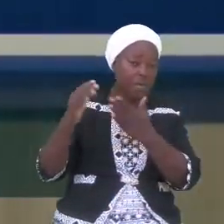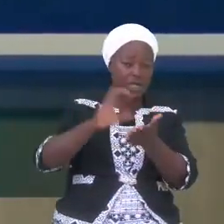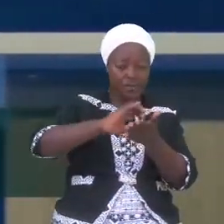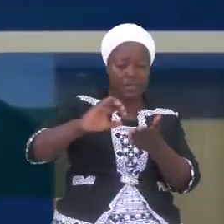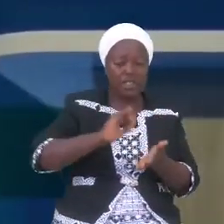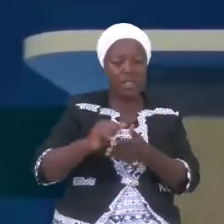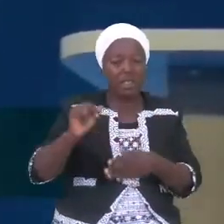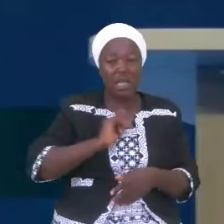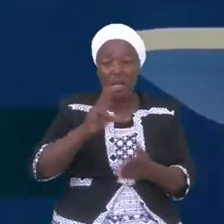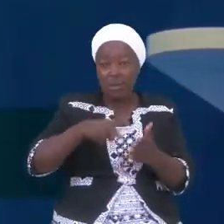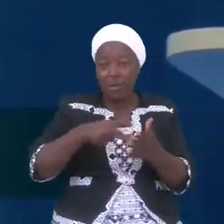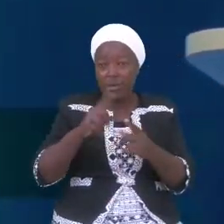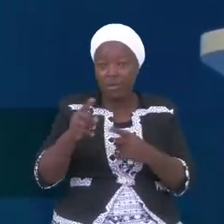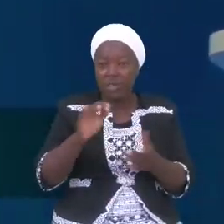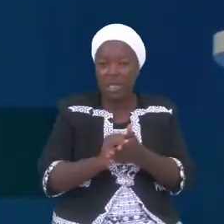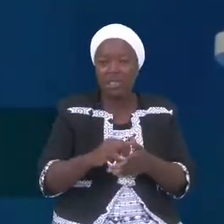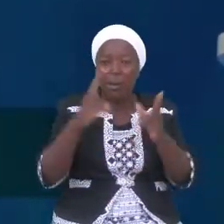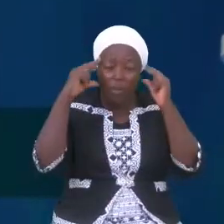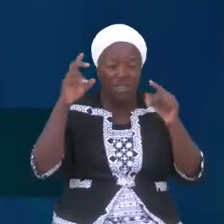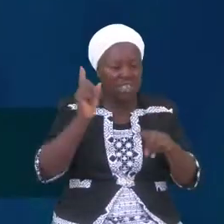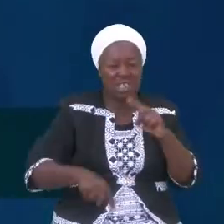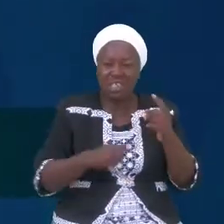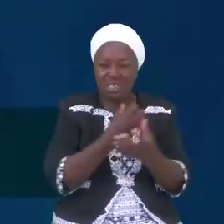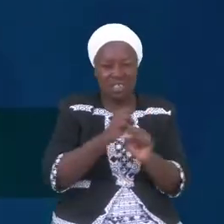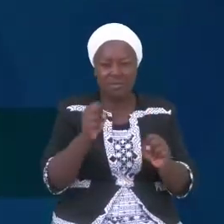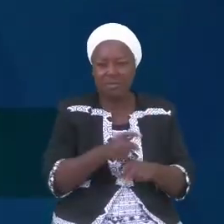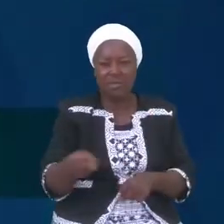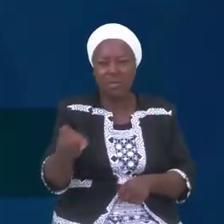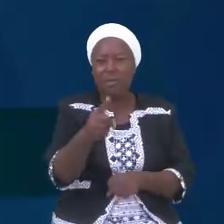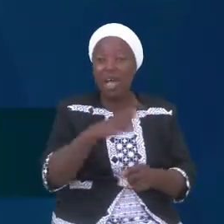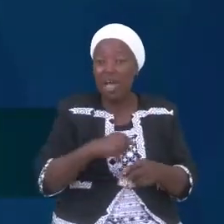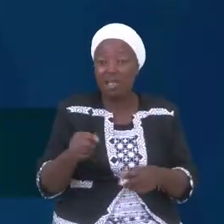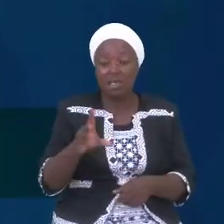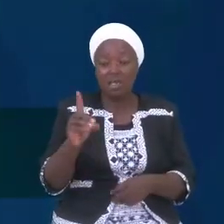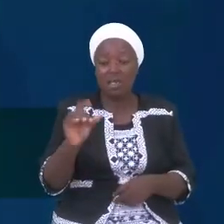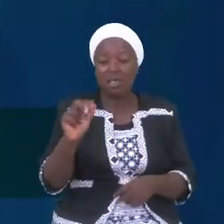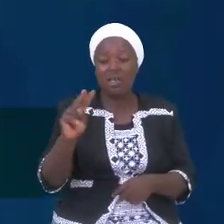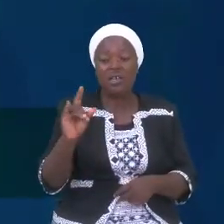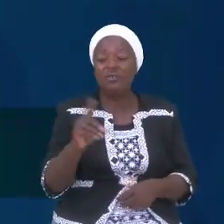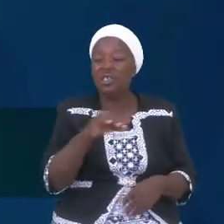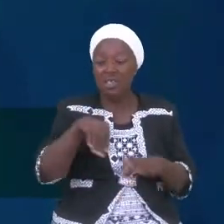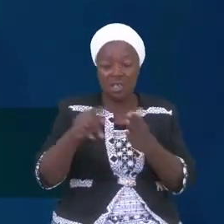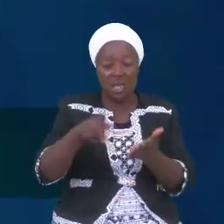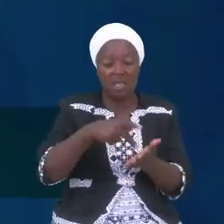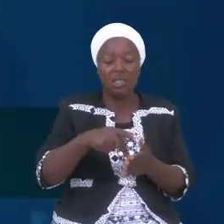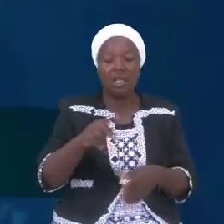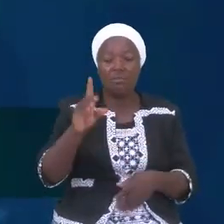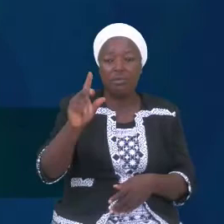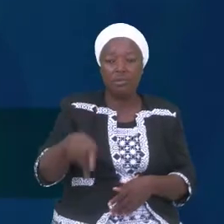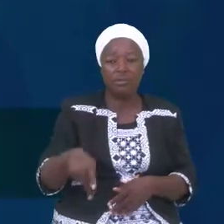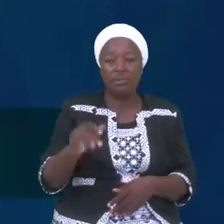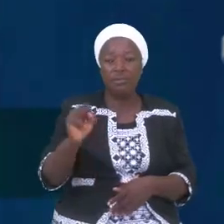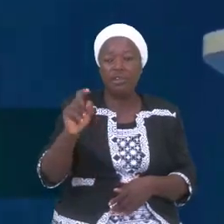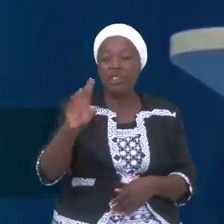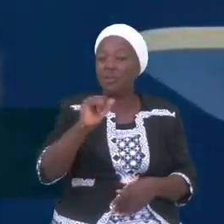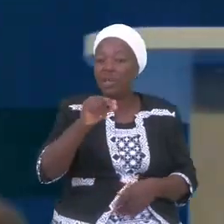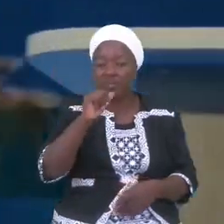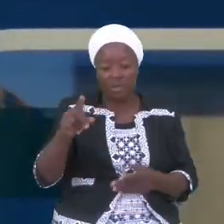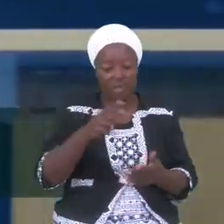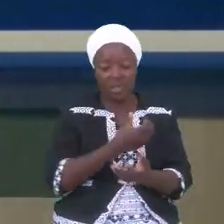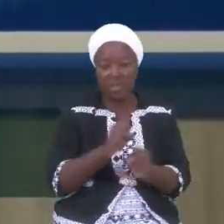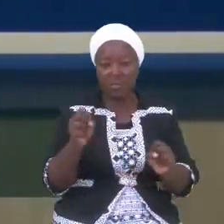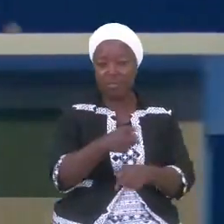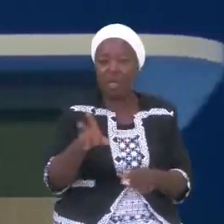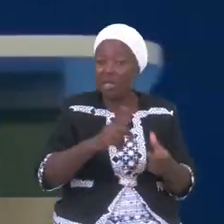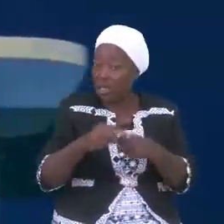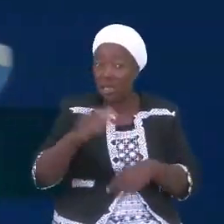that Moses could not save them, and David in the Psalms could not save them. And they heard